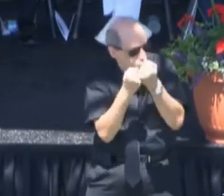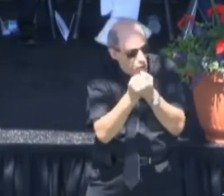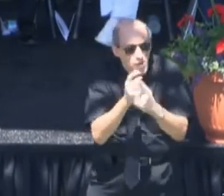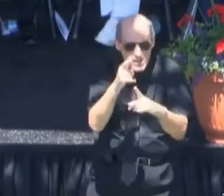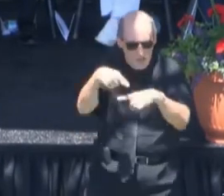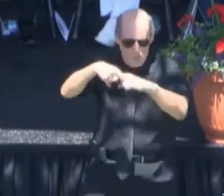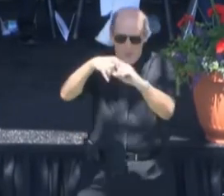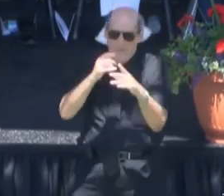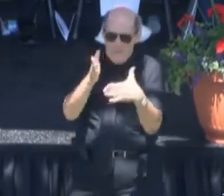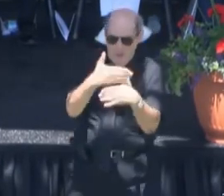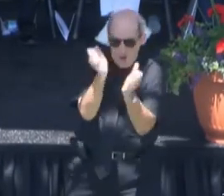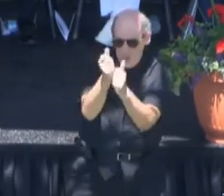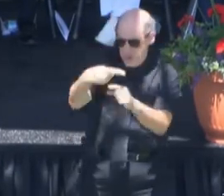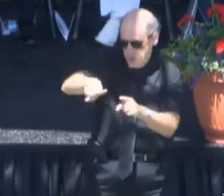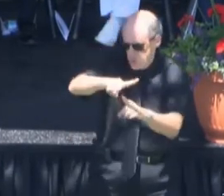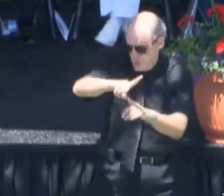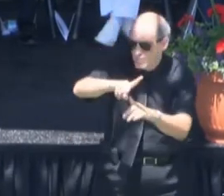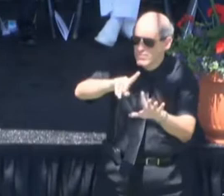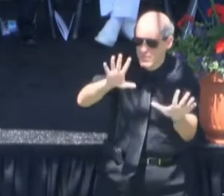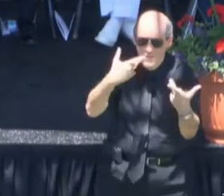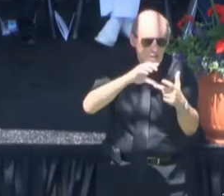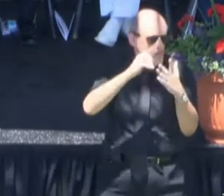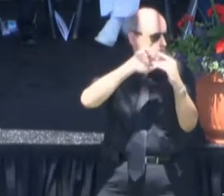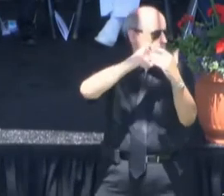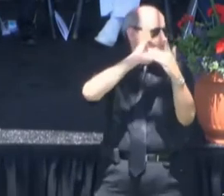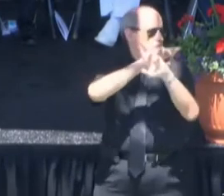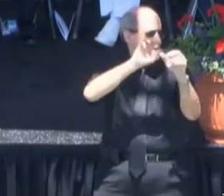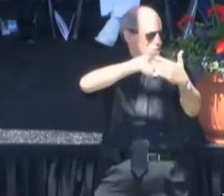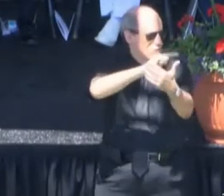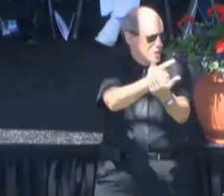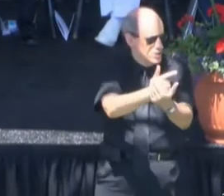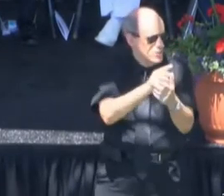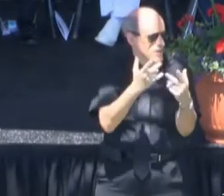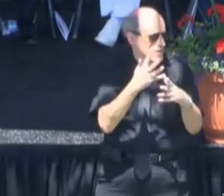need to share some stuff with you for those of you that went through the See Your Stand Down.